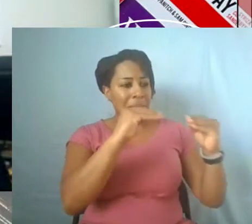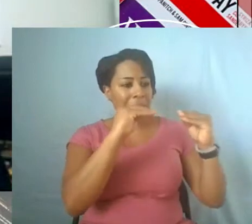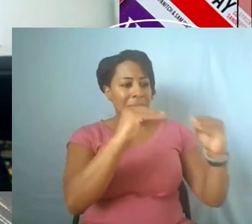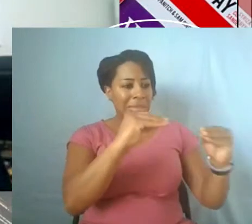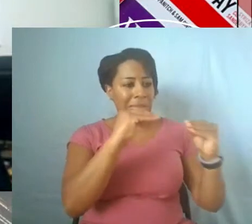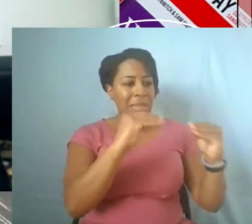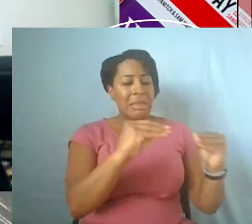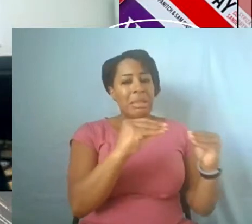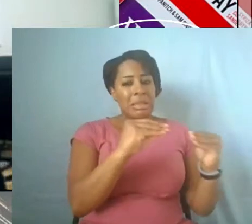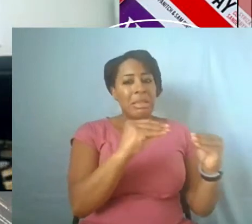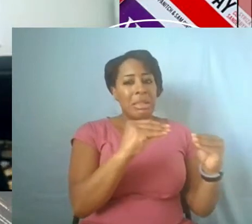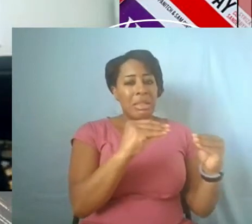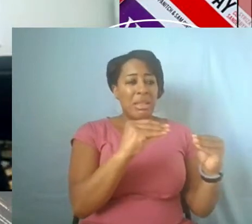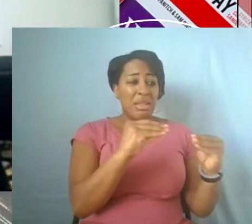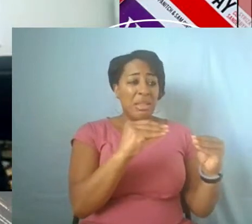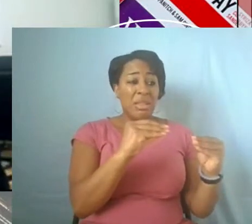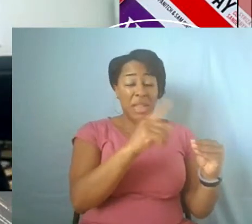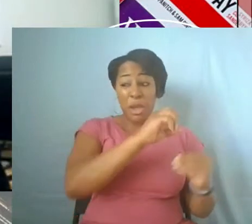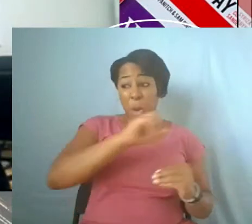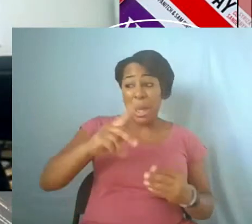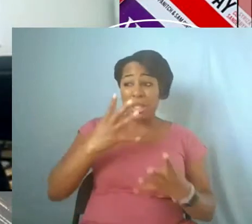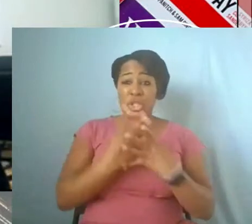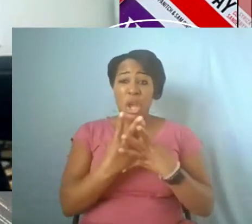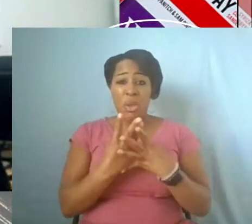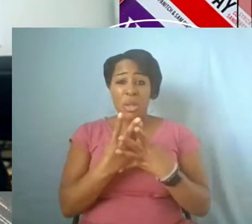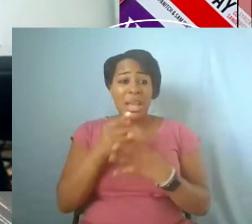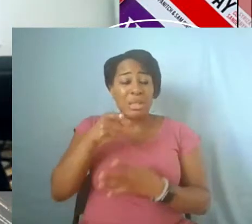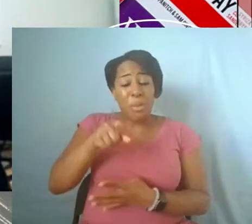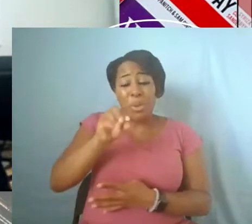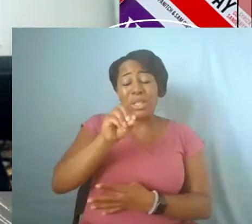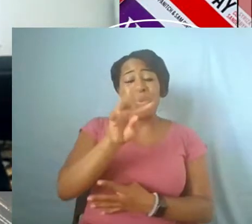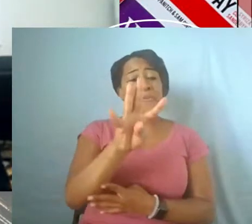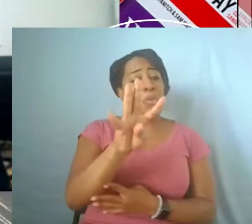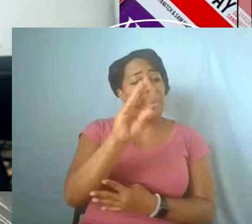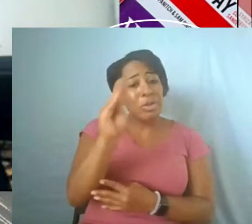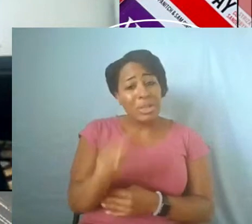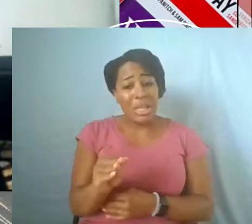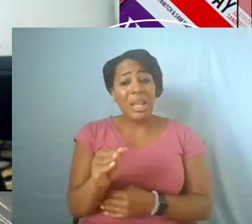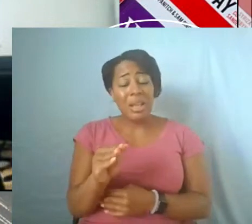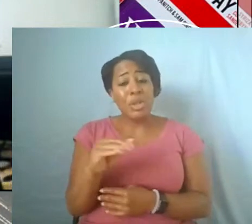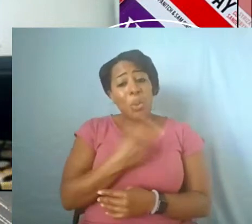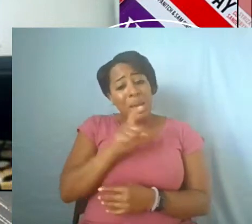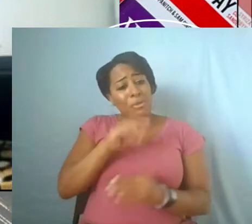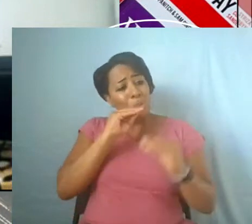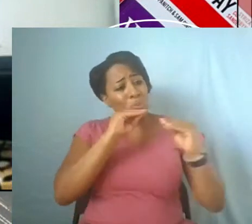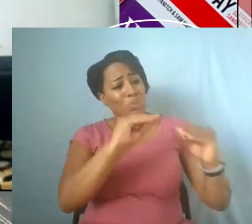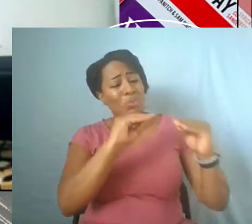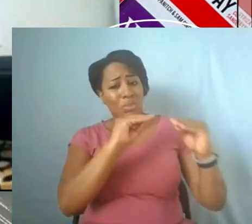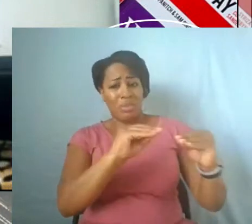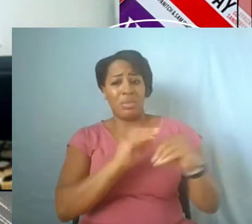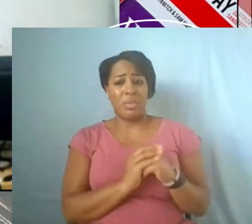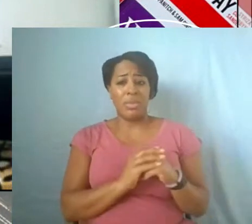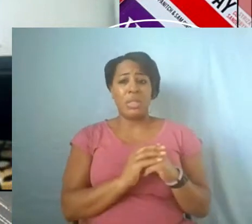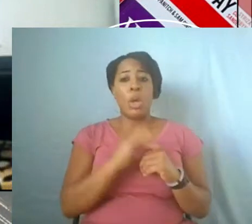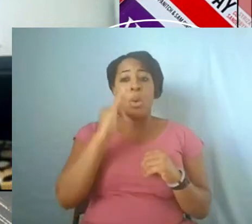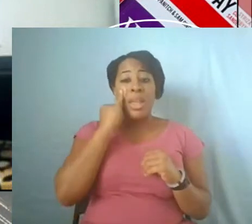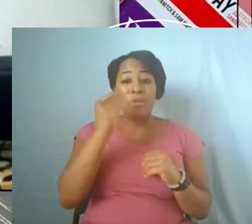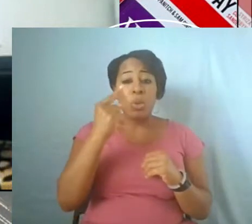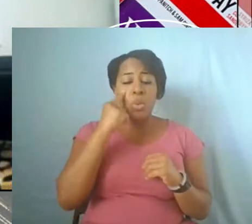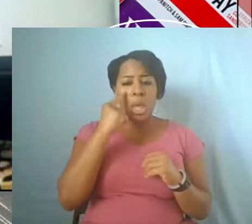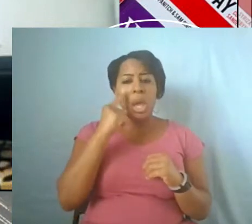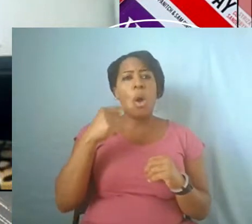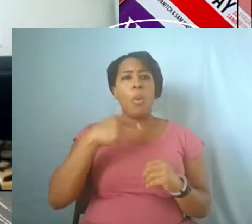almost non-existent, 0.04%. Now, if you think that you would rather spend dollars